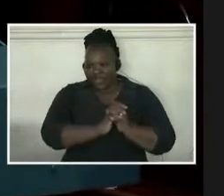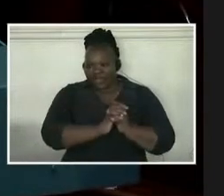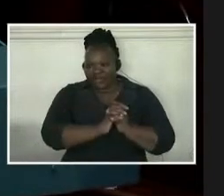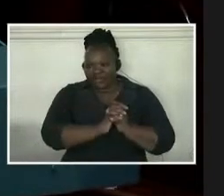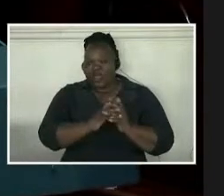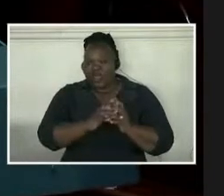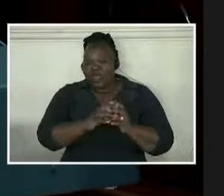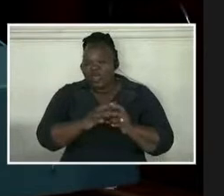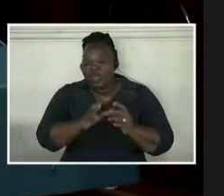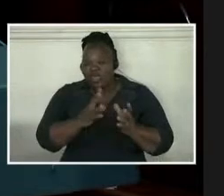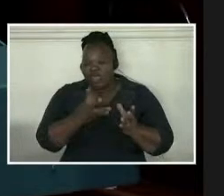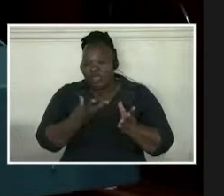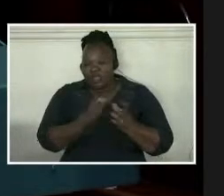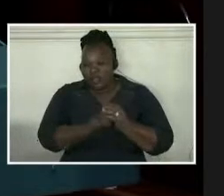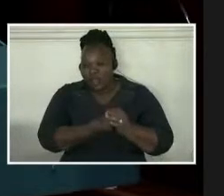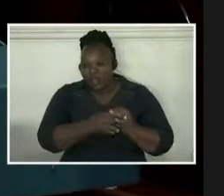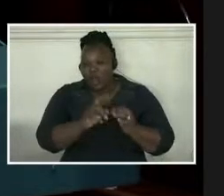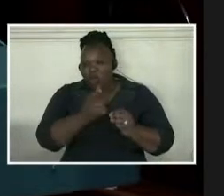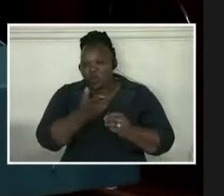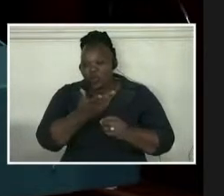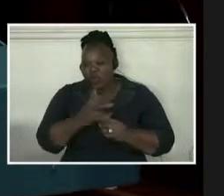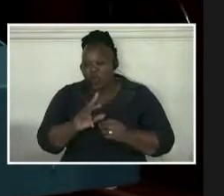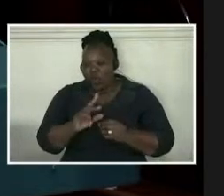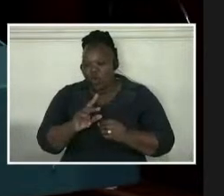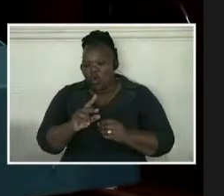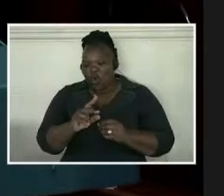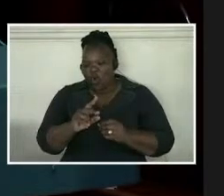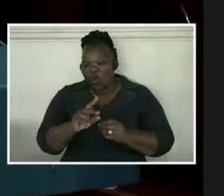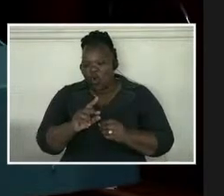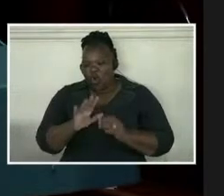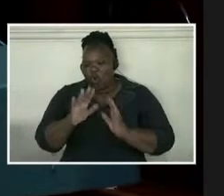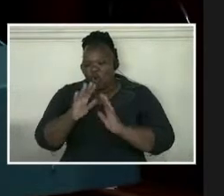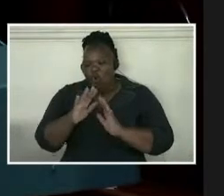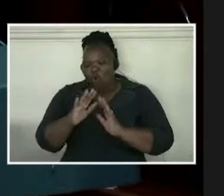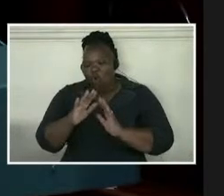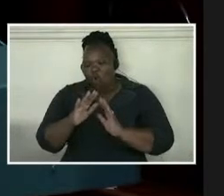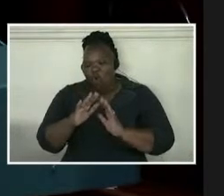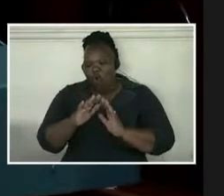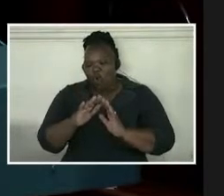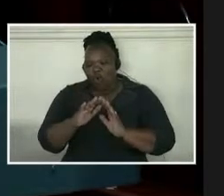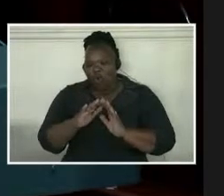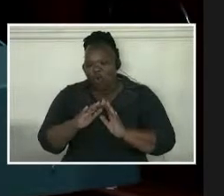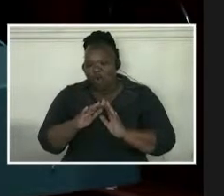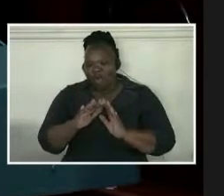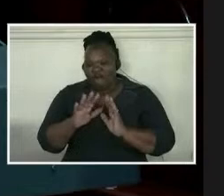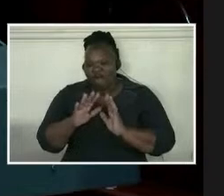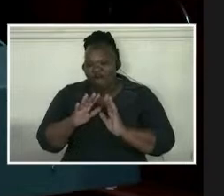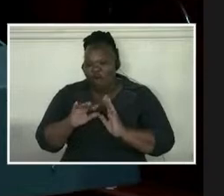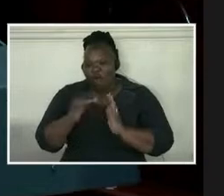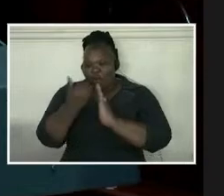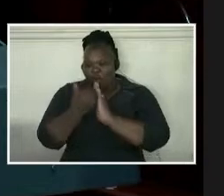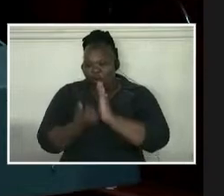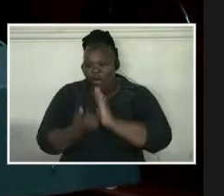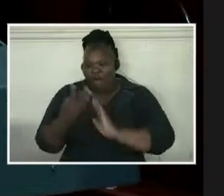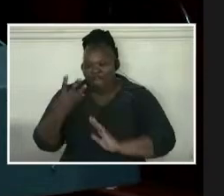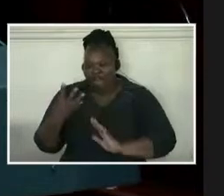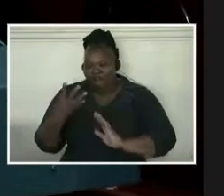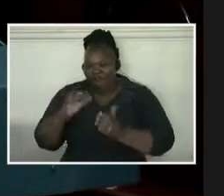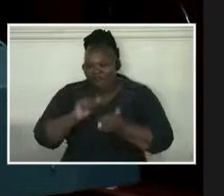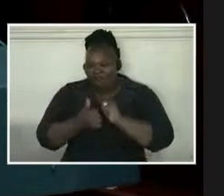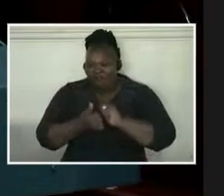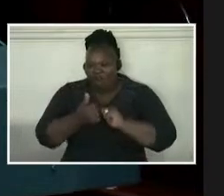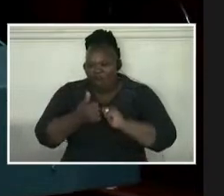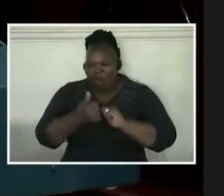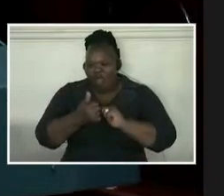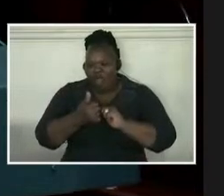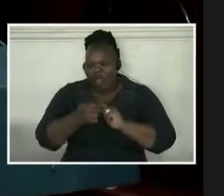been noted that there has been no effect on program of a program for sports and recreation on